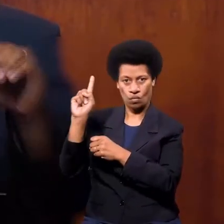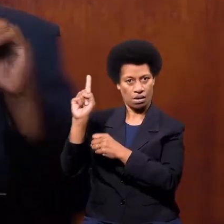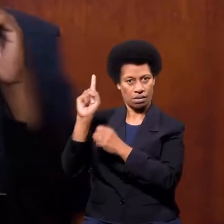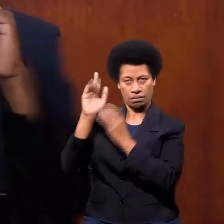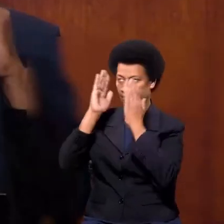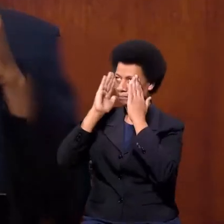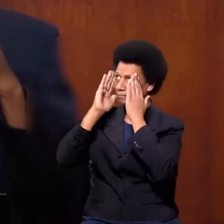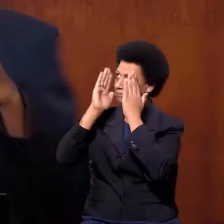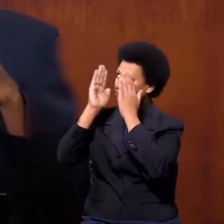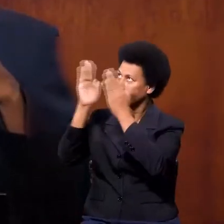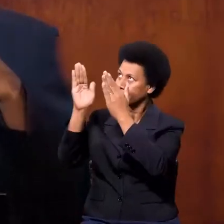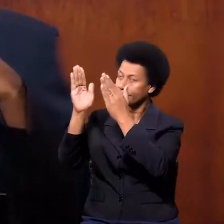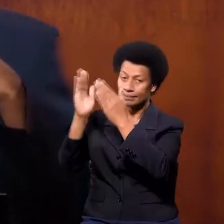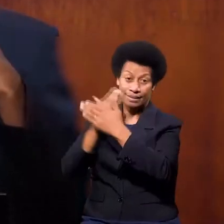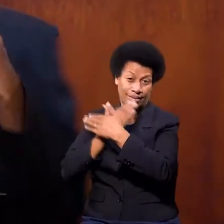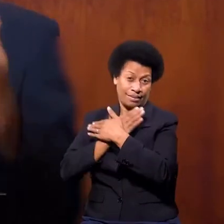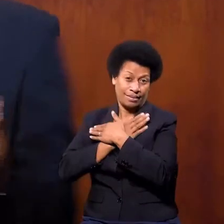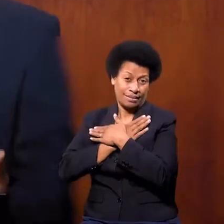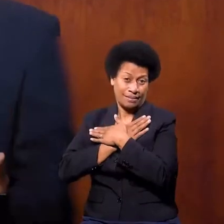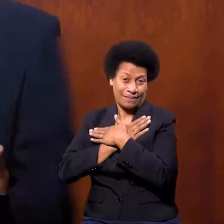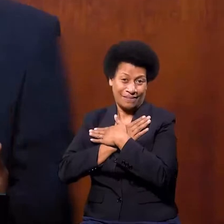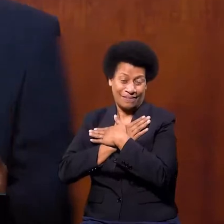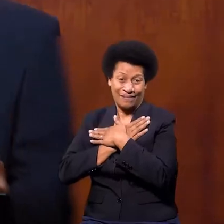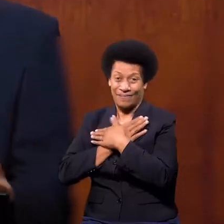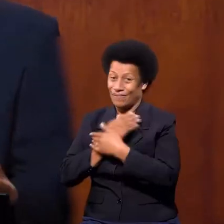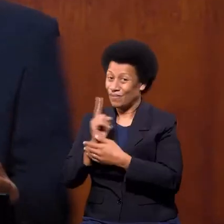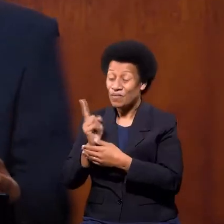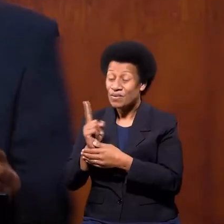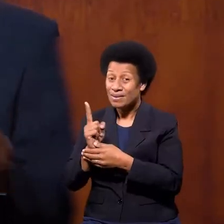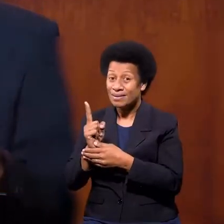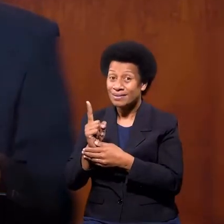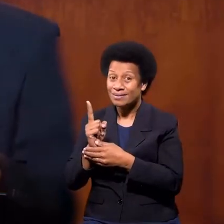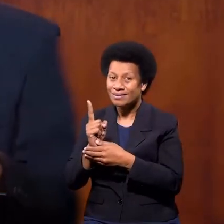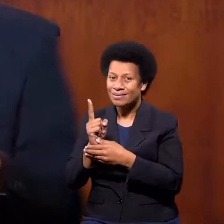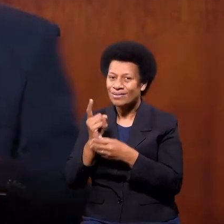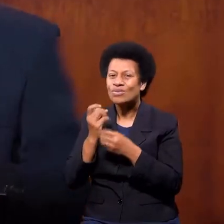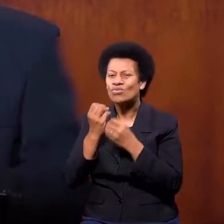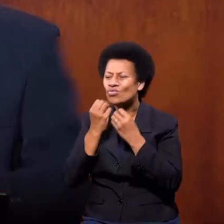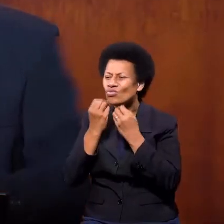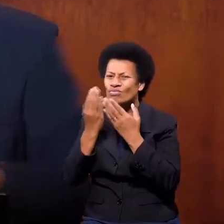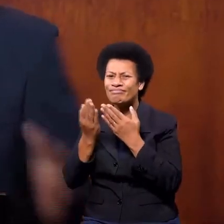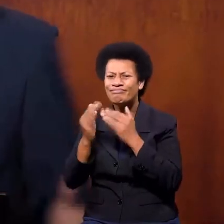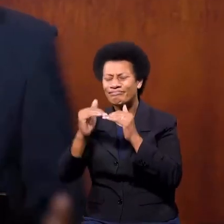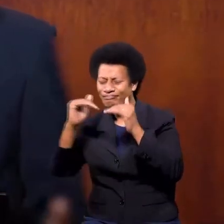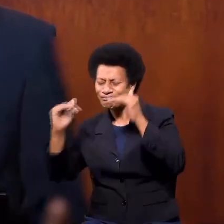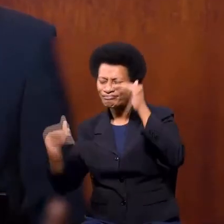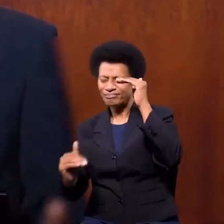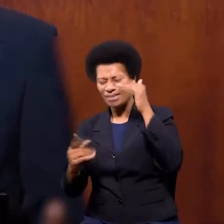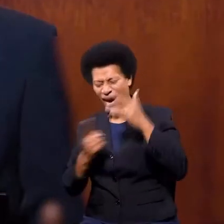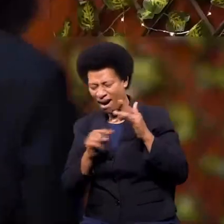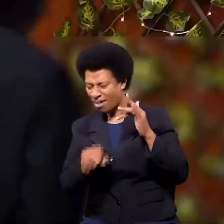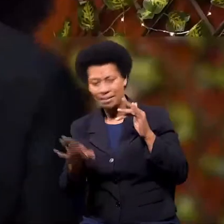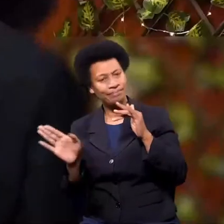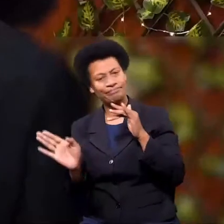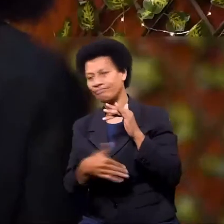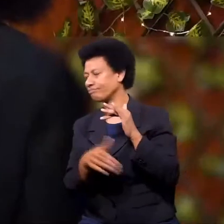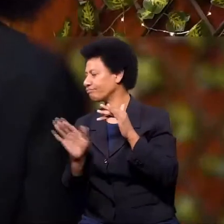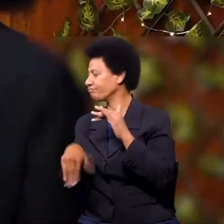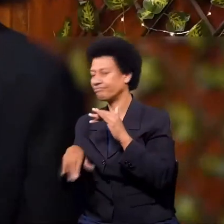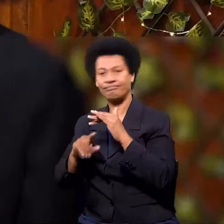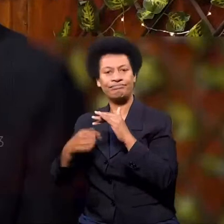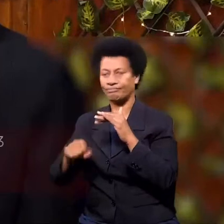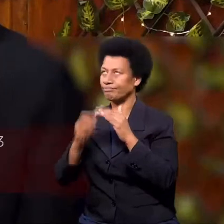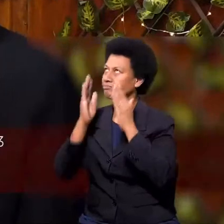God. And so we need to, our love for Him, it should put out our love for everything else, okay?